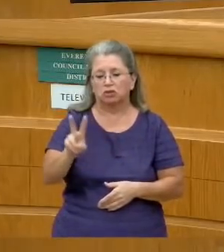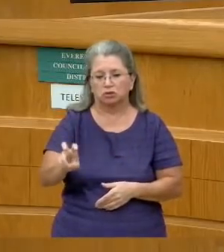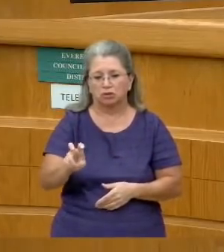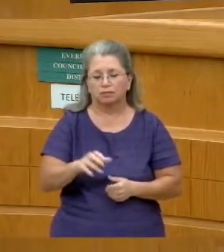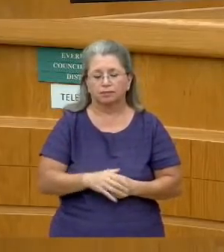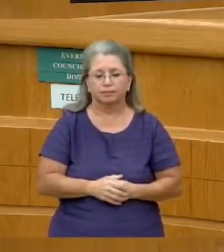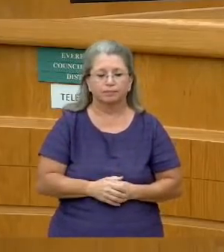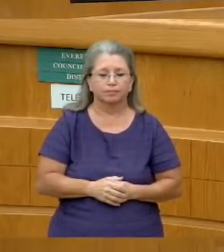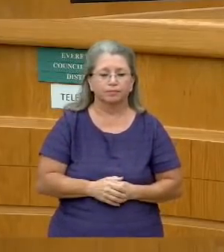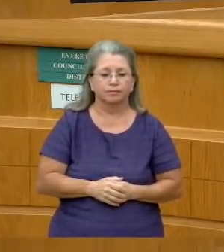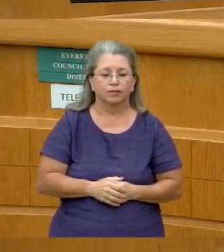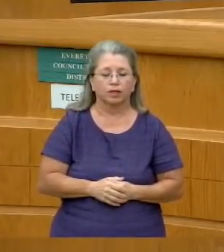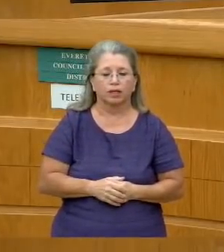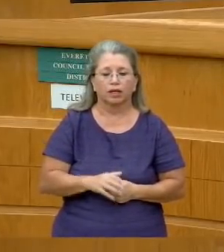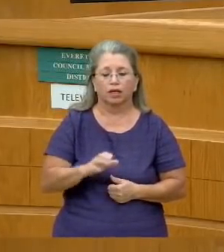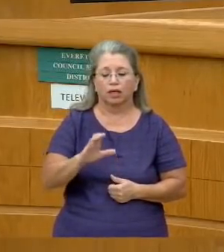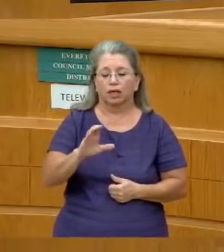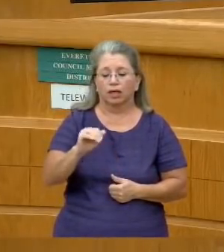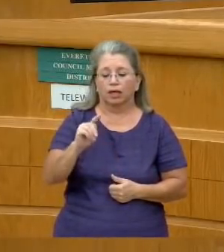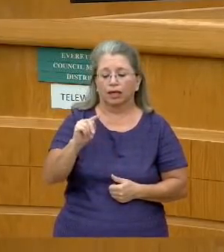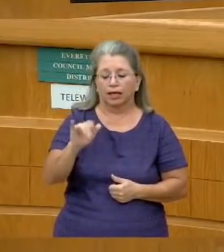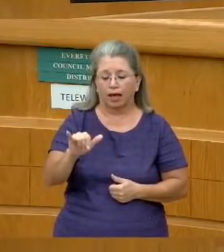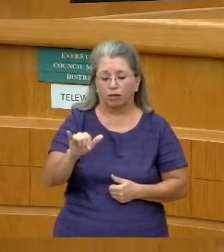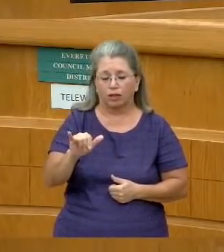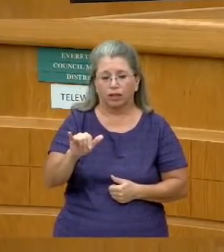with Nueces County Judge Barbara Canales and